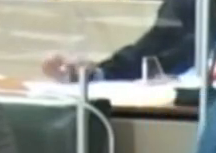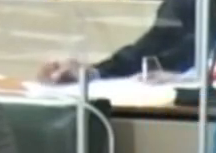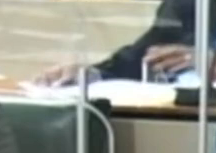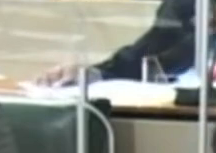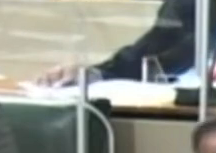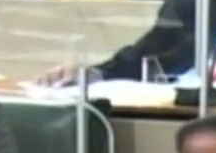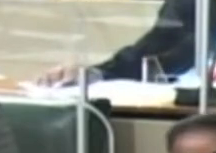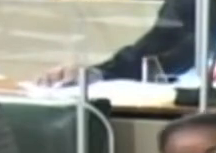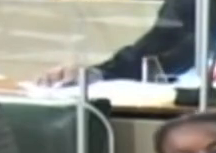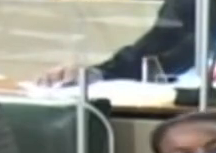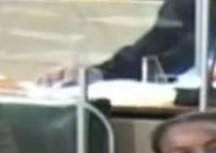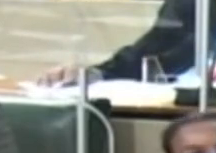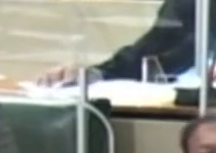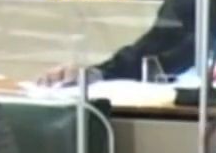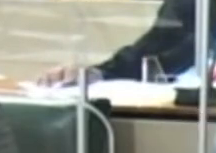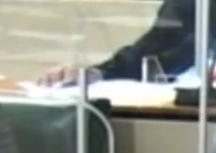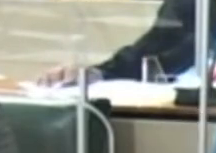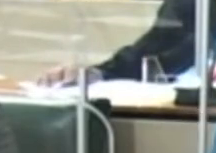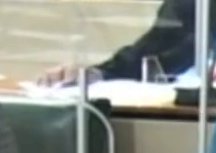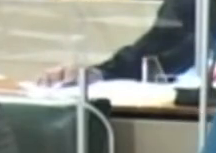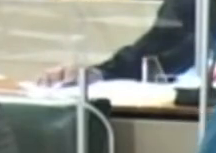we are encouraging this activity